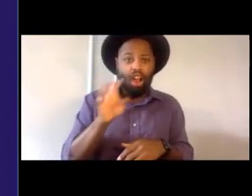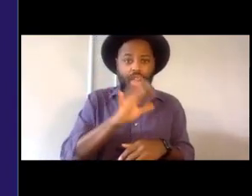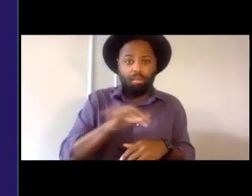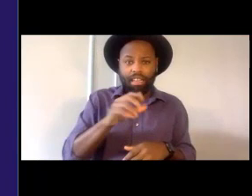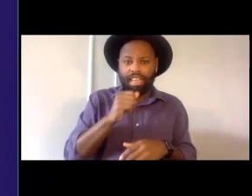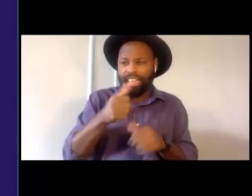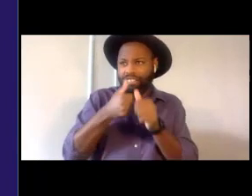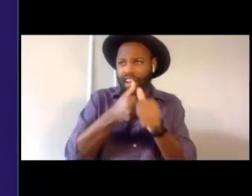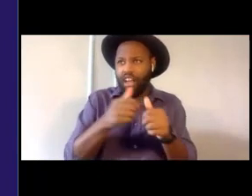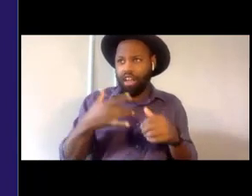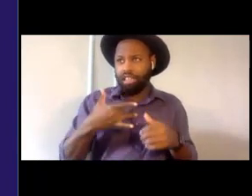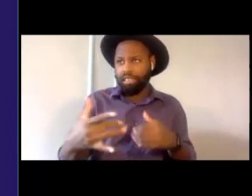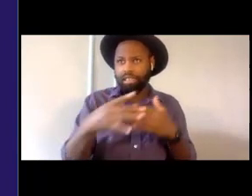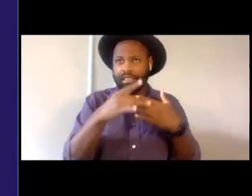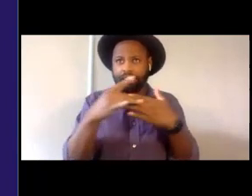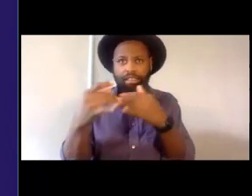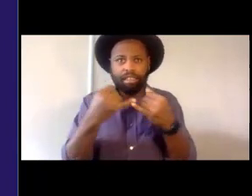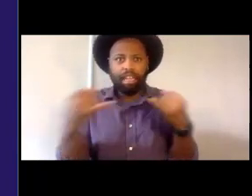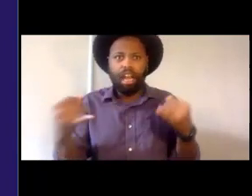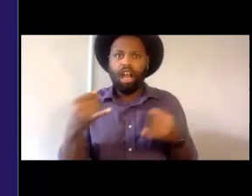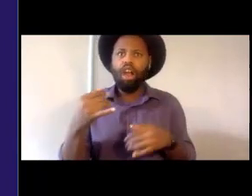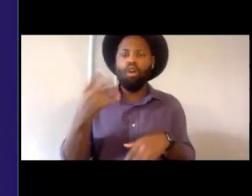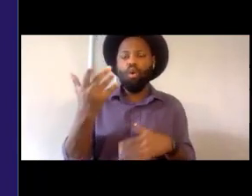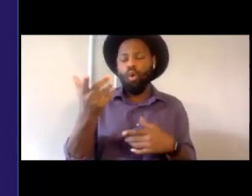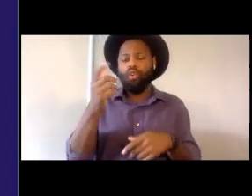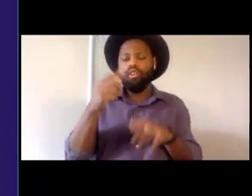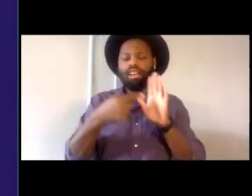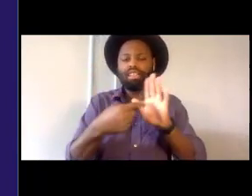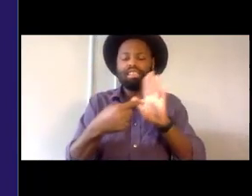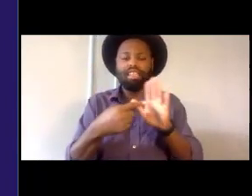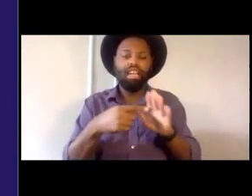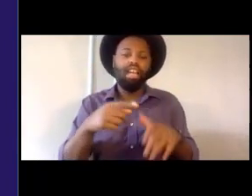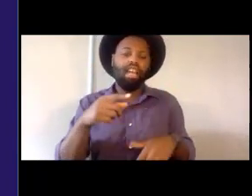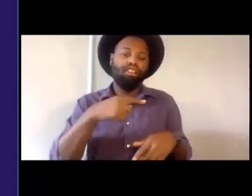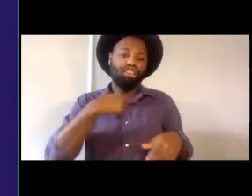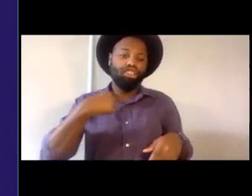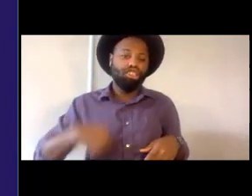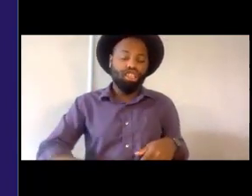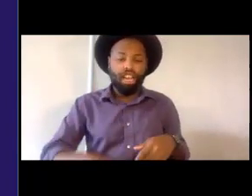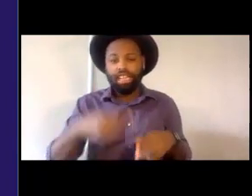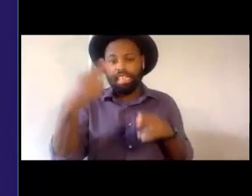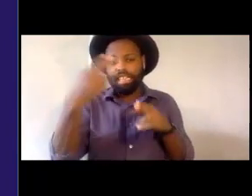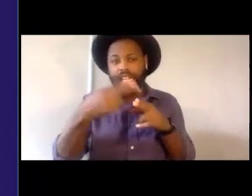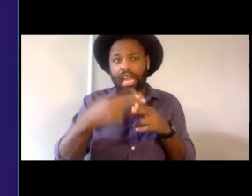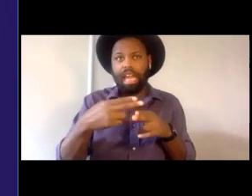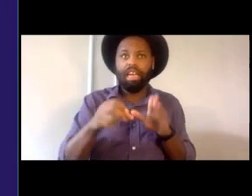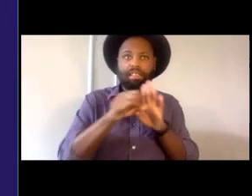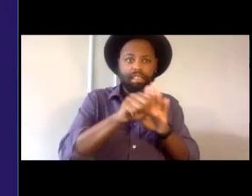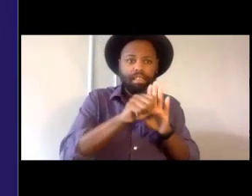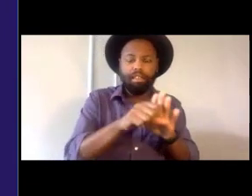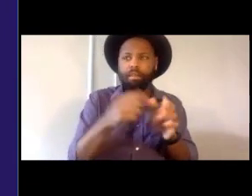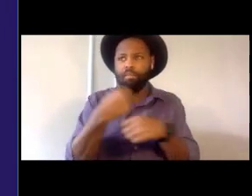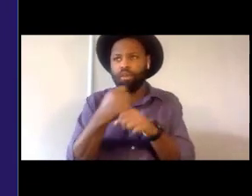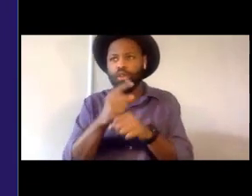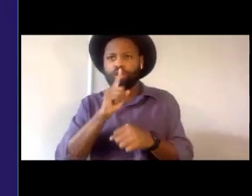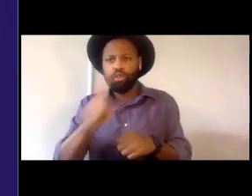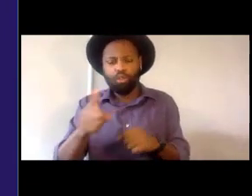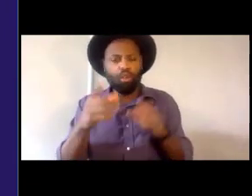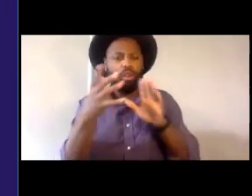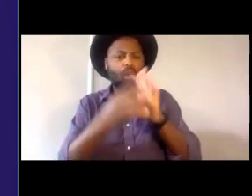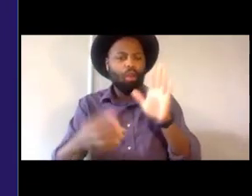example, retaining Chinese characters for place names throughout a text in English, make sure that the copy editor knows to respect the author's